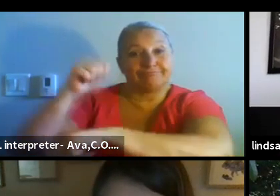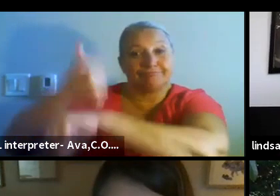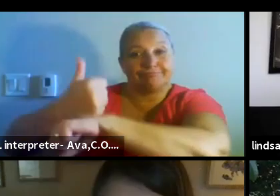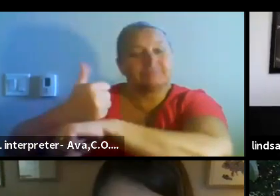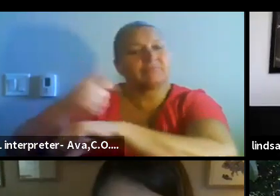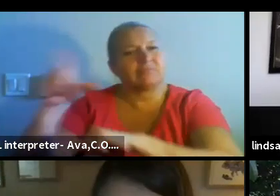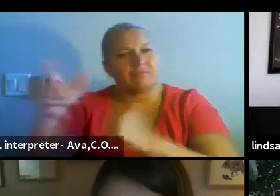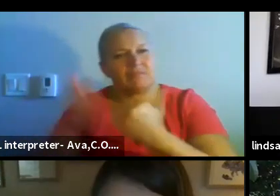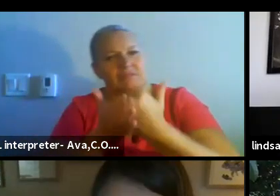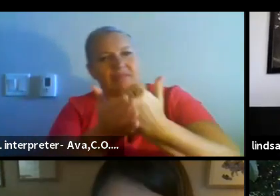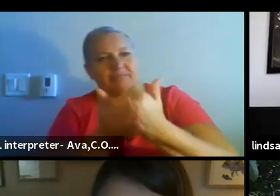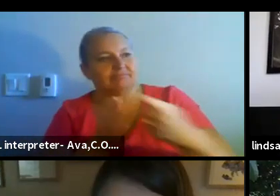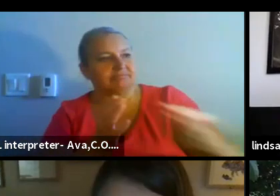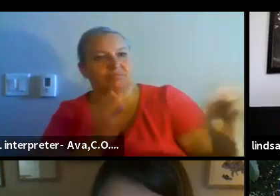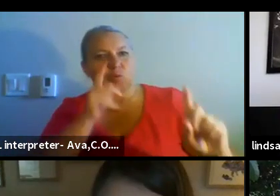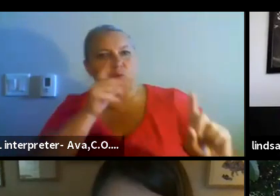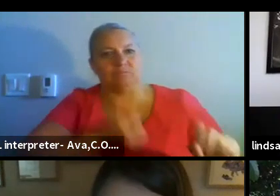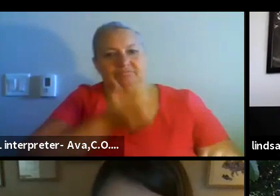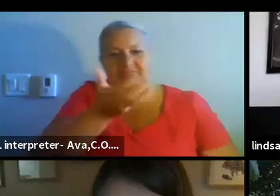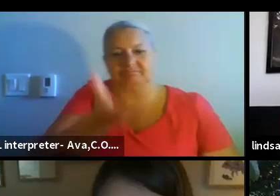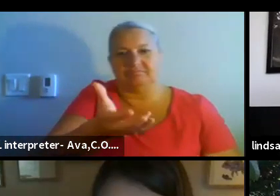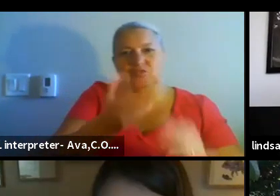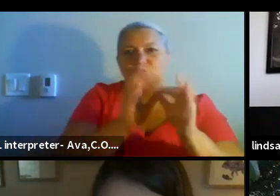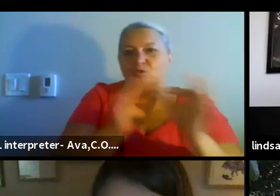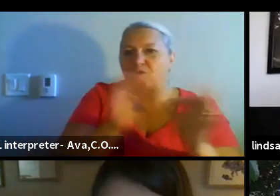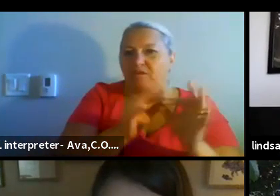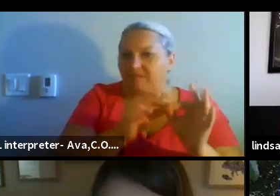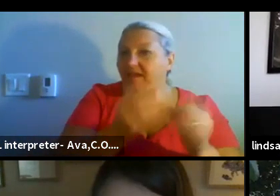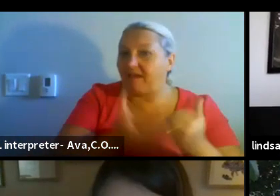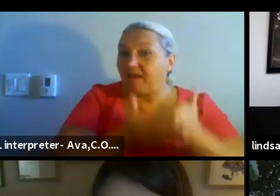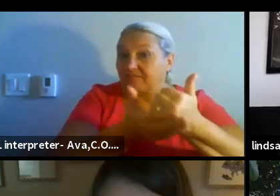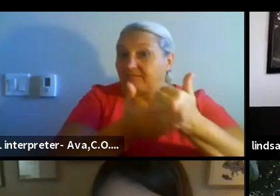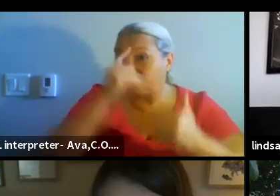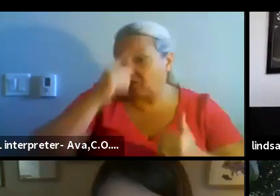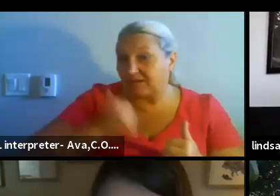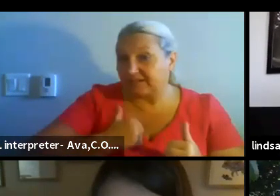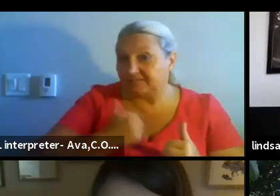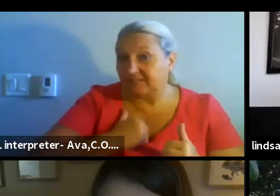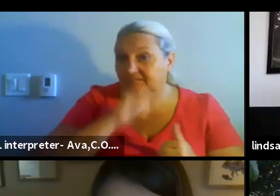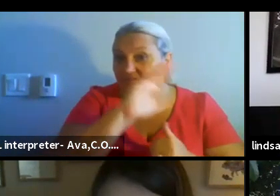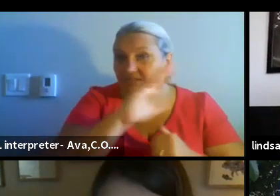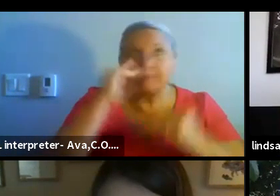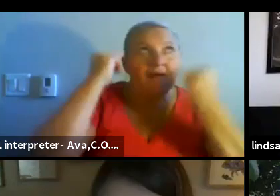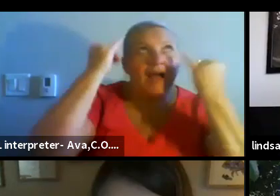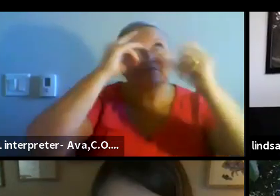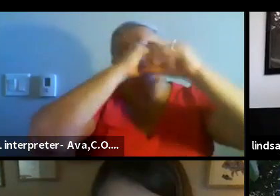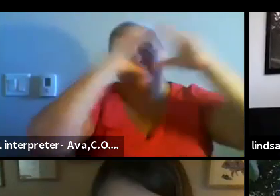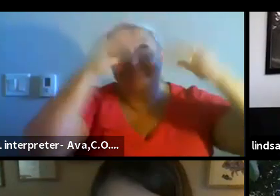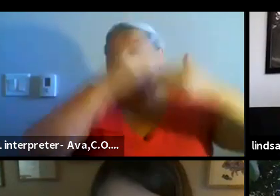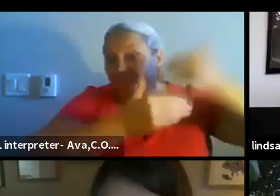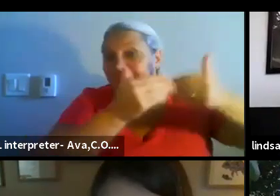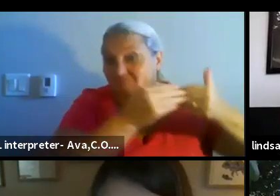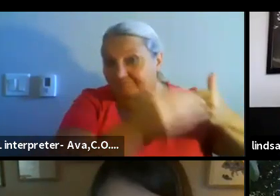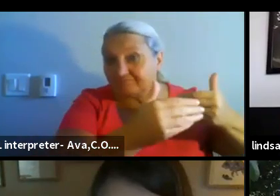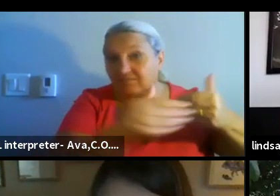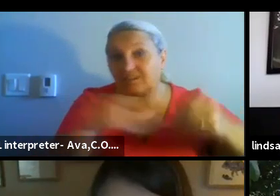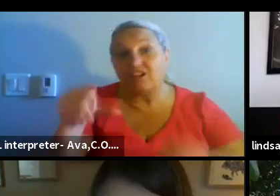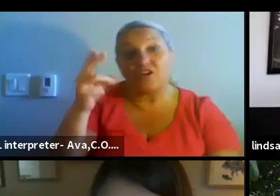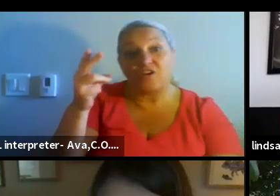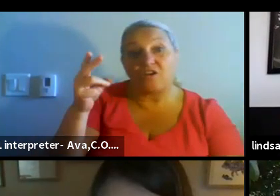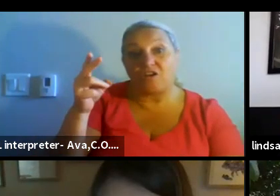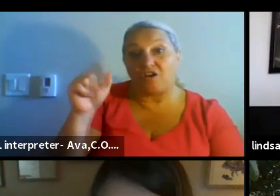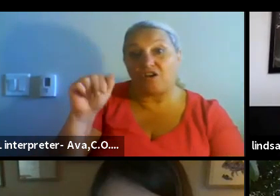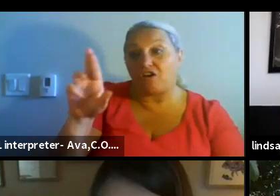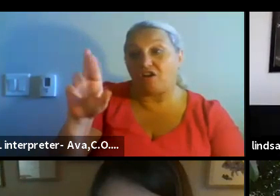the dissemination of the stories that have upheld the Canadian imaginary. Heart House Theater is Canadian